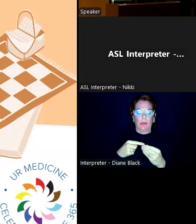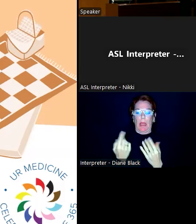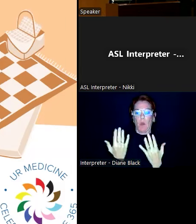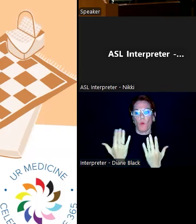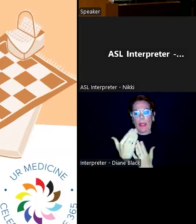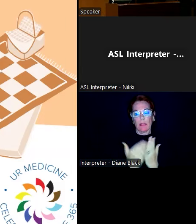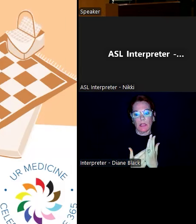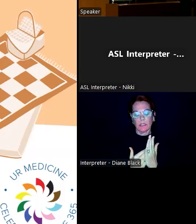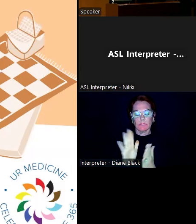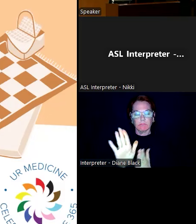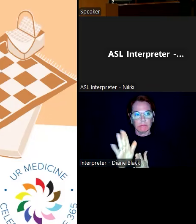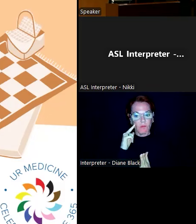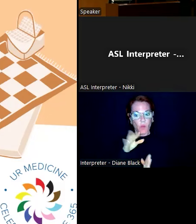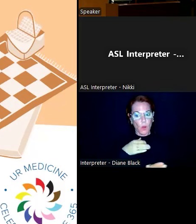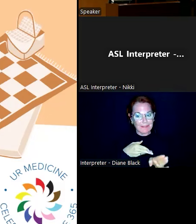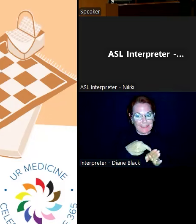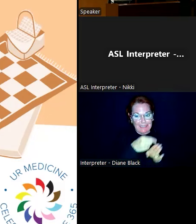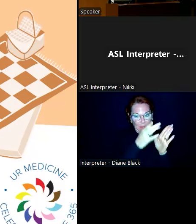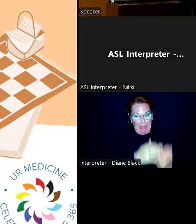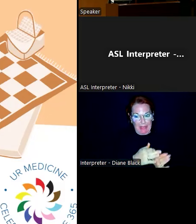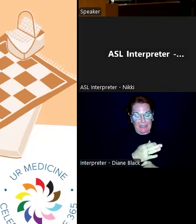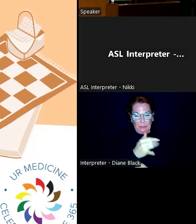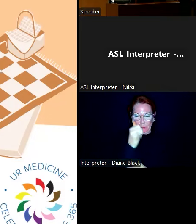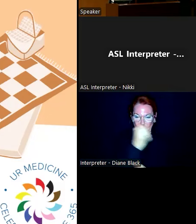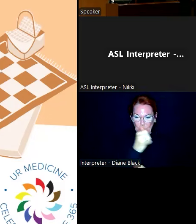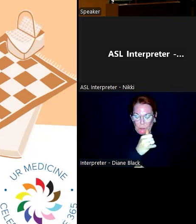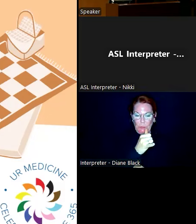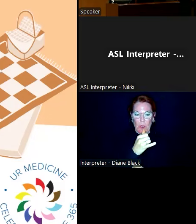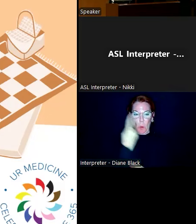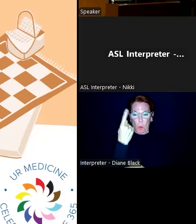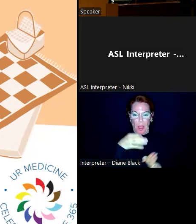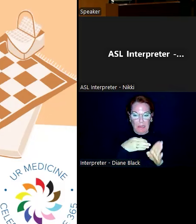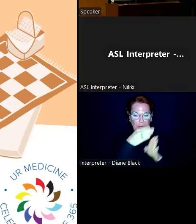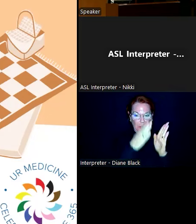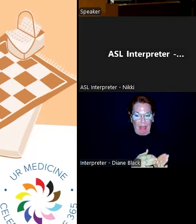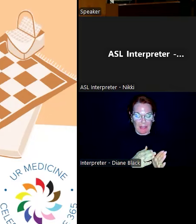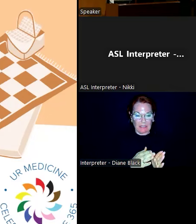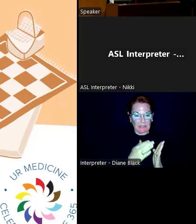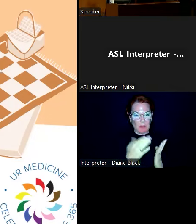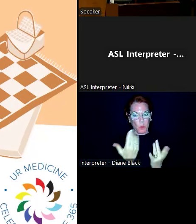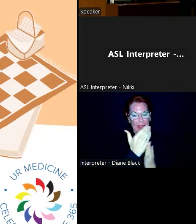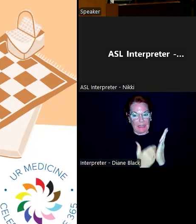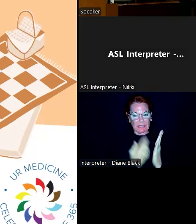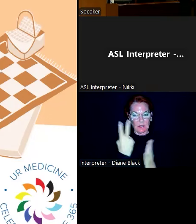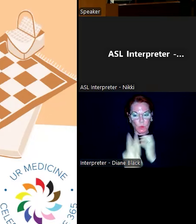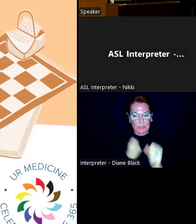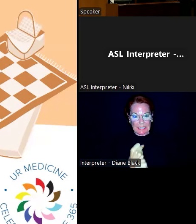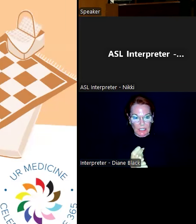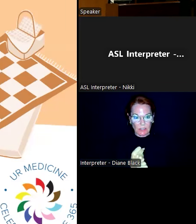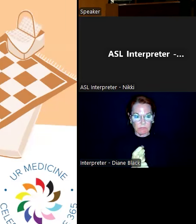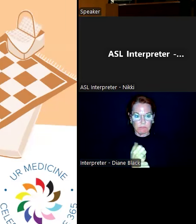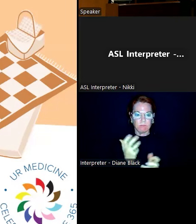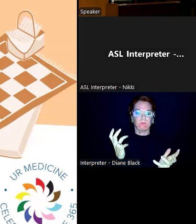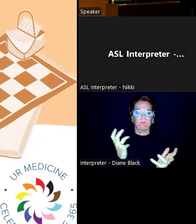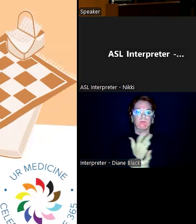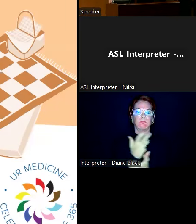those specialists, there was one specialty, it was 2 years to get in. And that's just to get on the wait list because I don't think their calendar goes out that